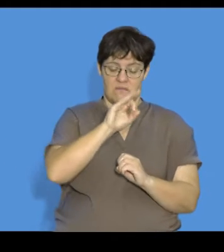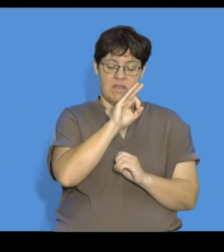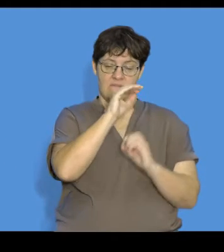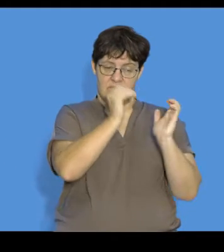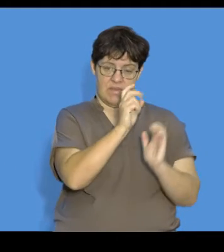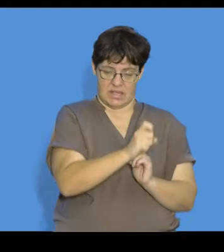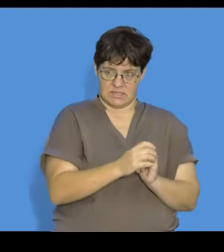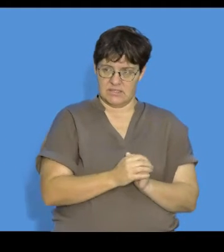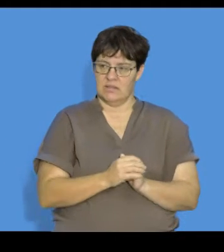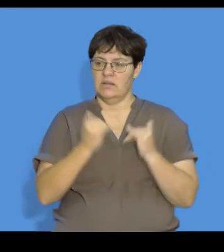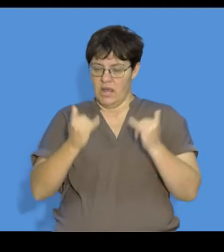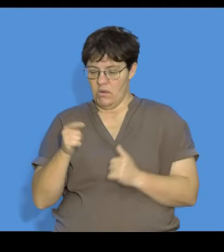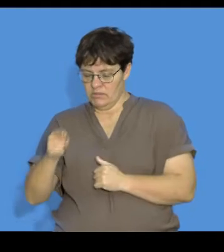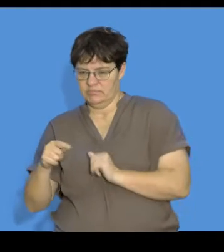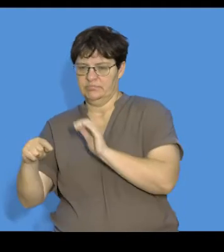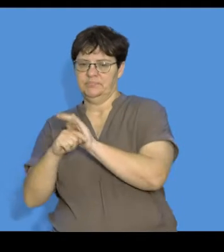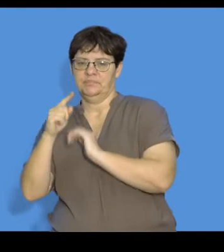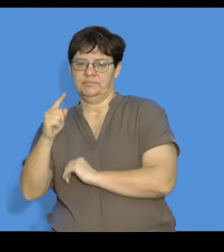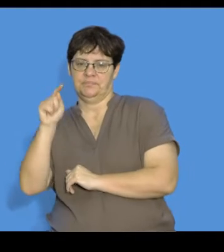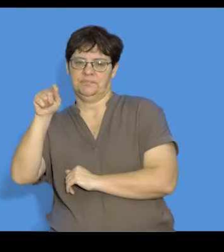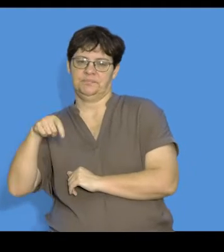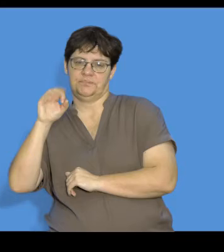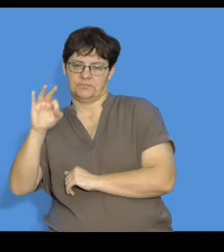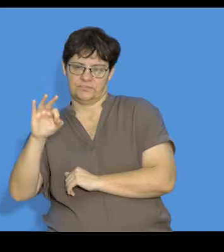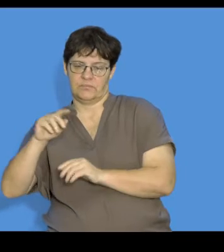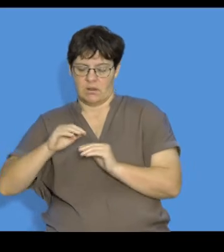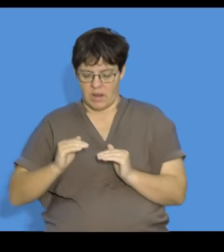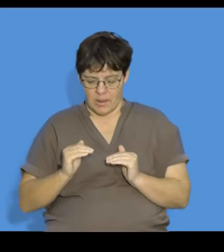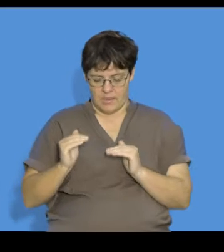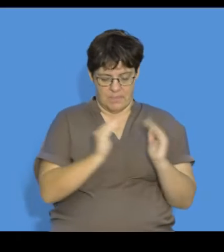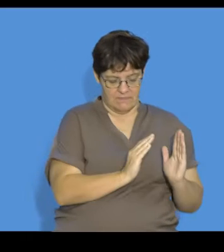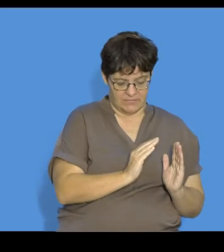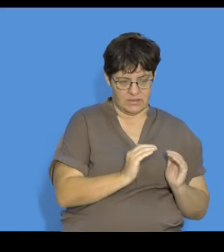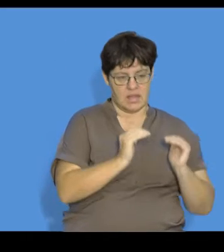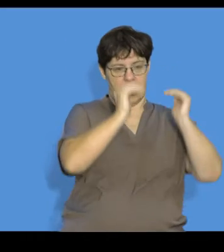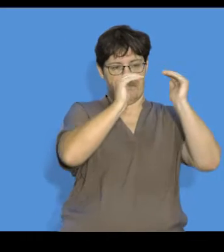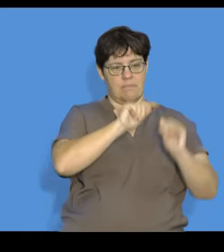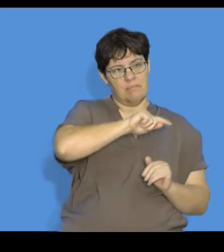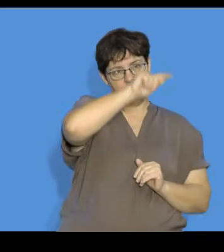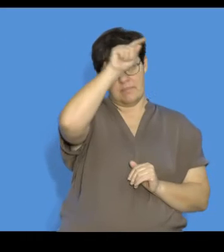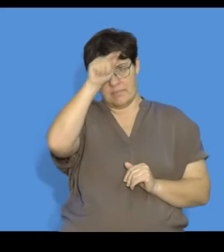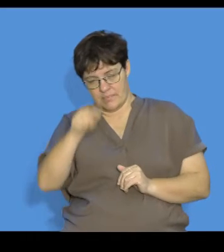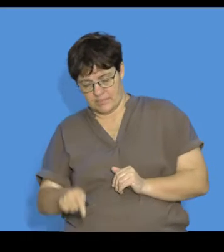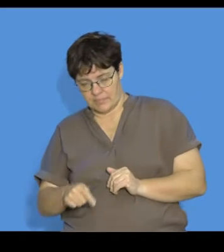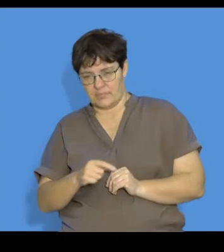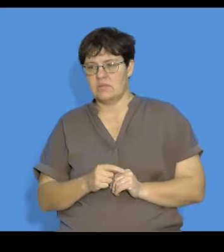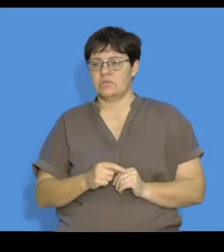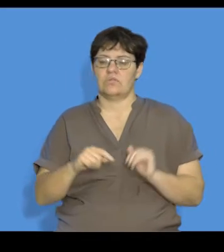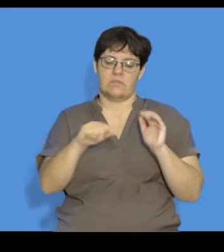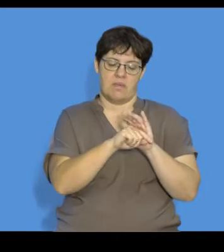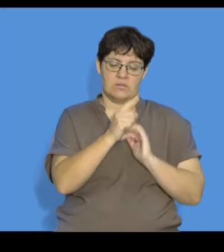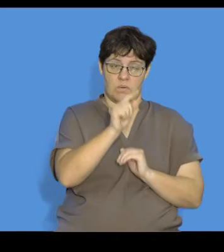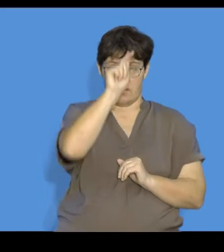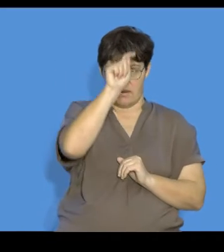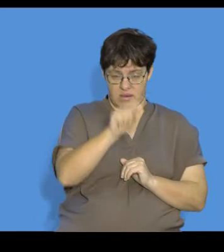0 for the graph of f of x, and now for the graph of g of x, it was moved 1 unit to the left, so the x value